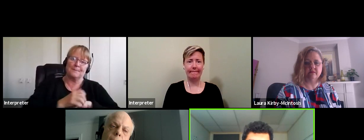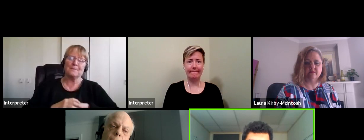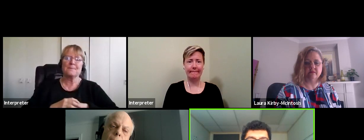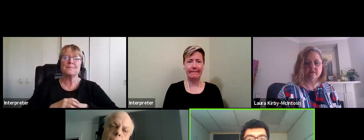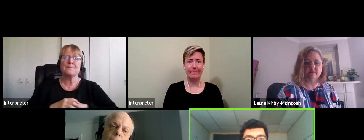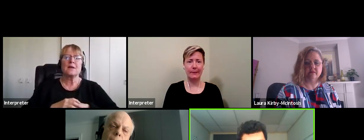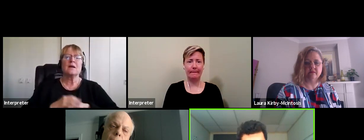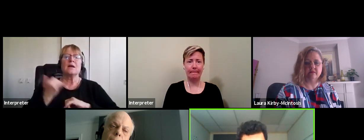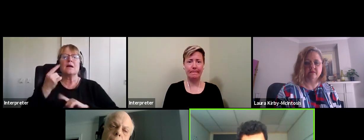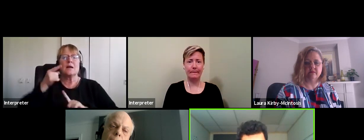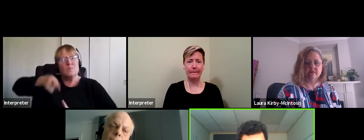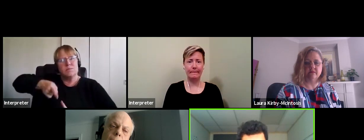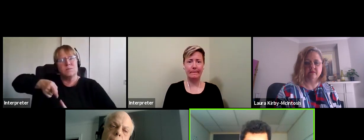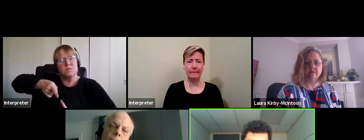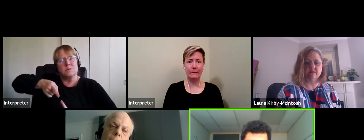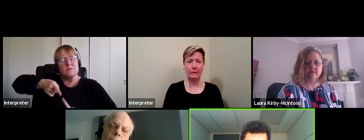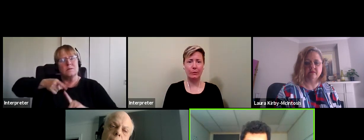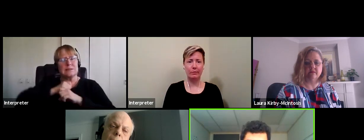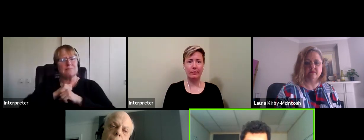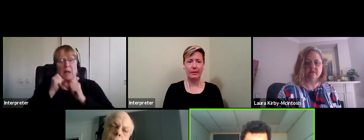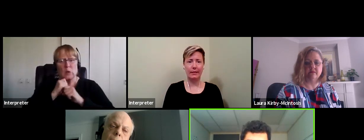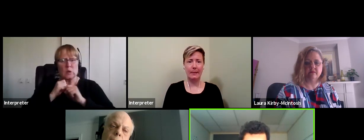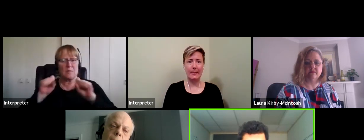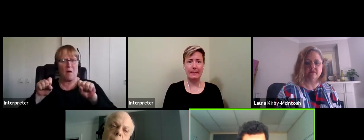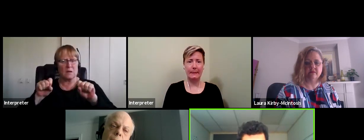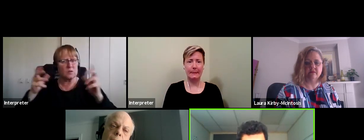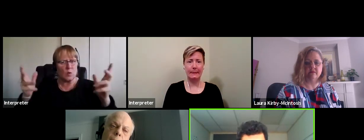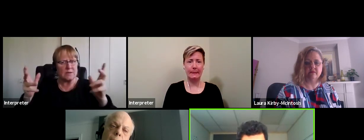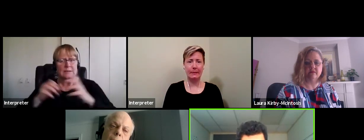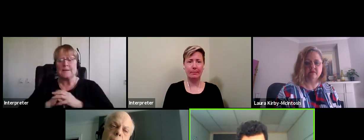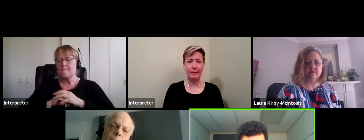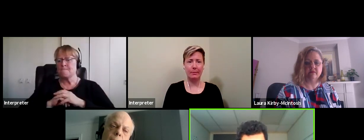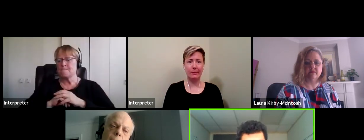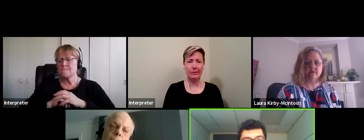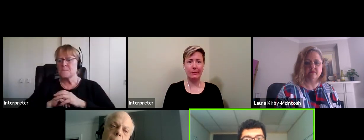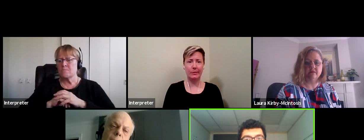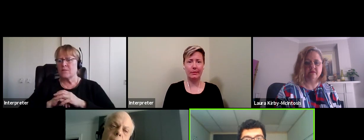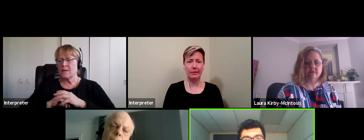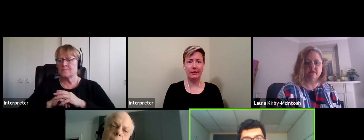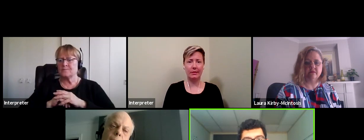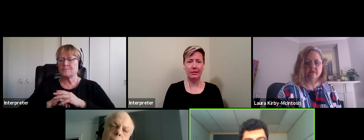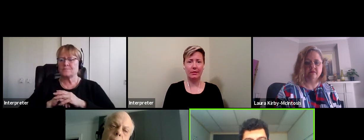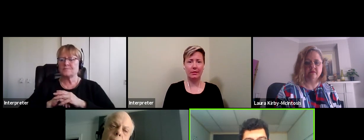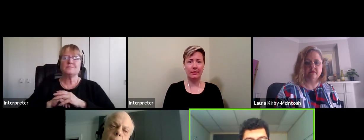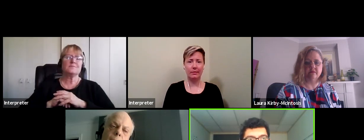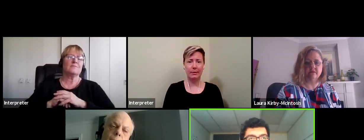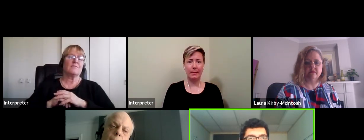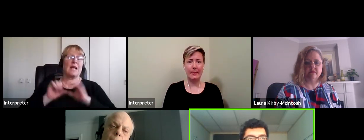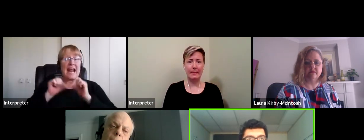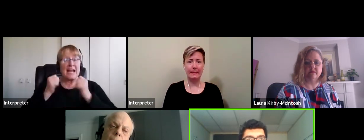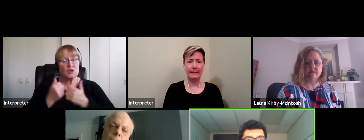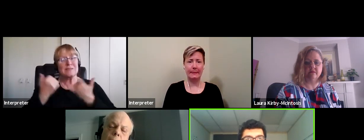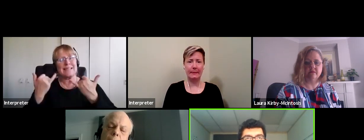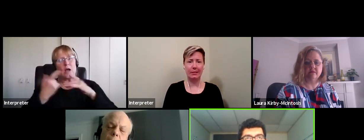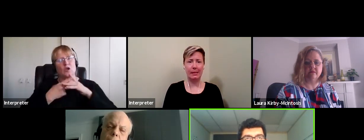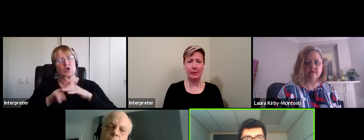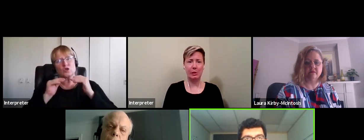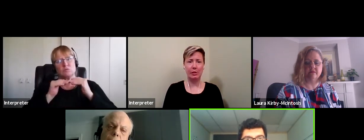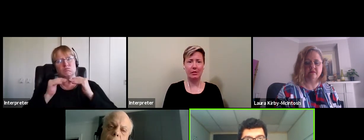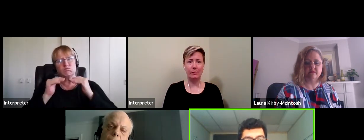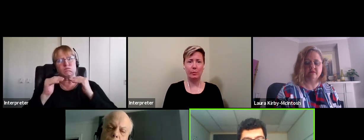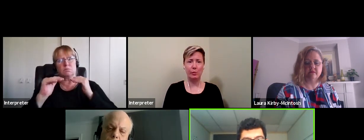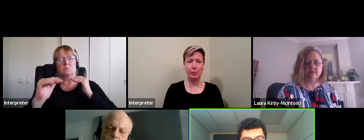this powder keg situation. To me, this is the issue. The agencies are starting to stabilize around how